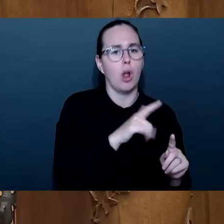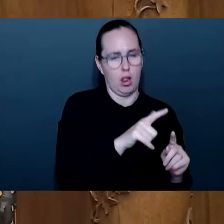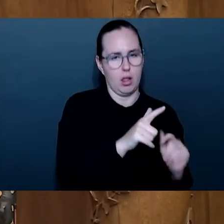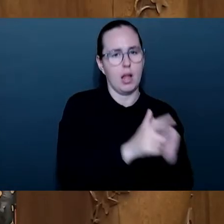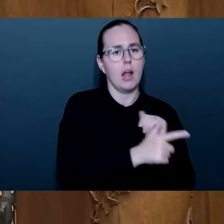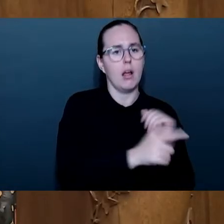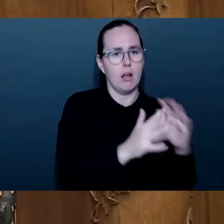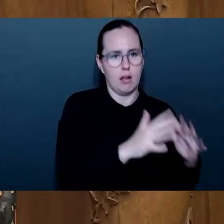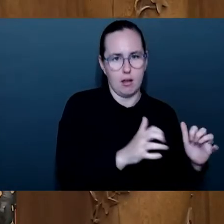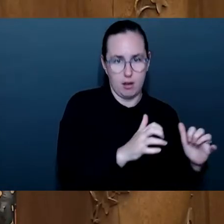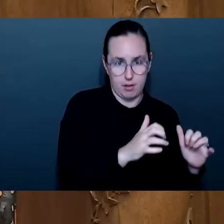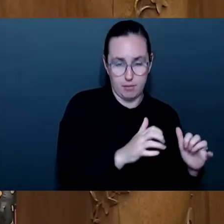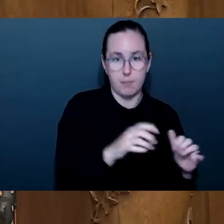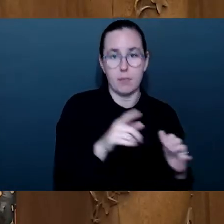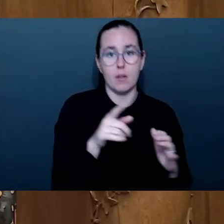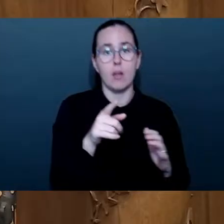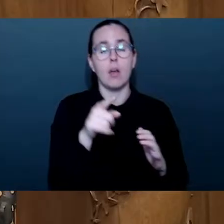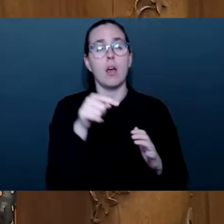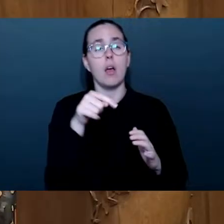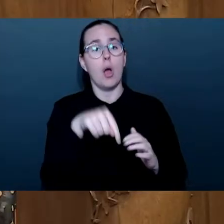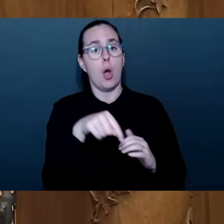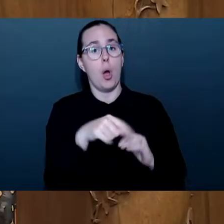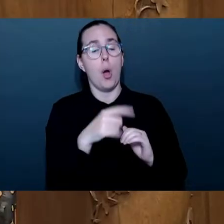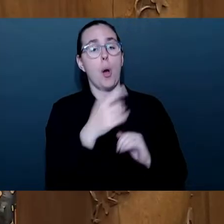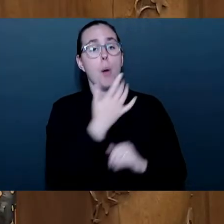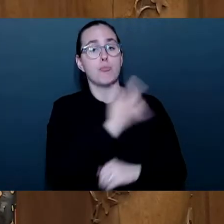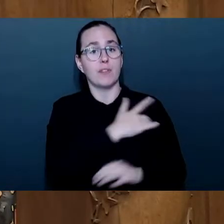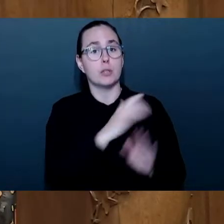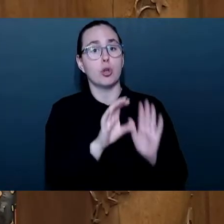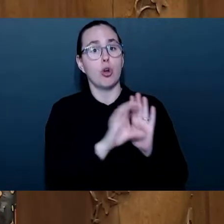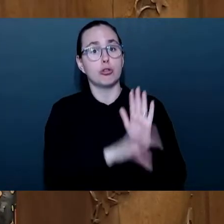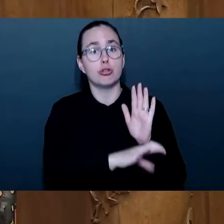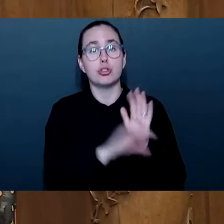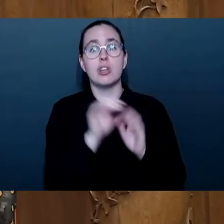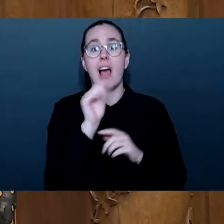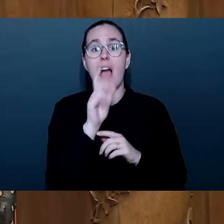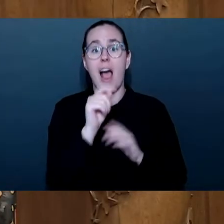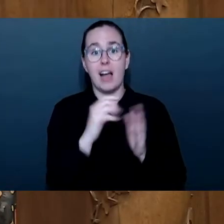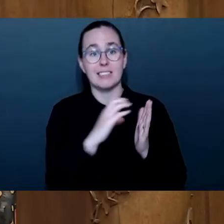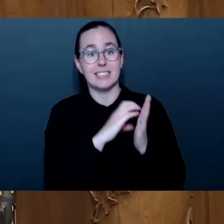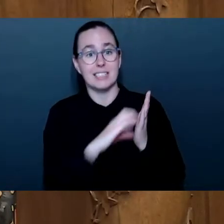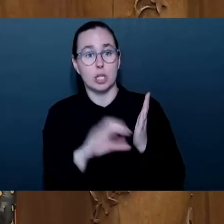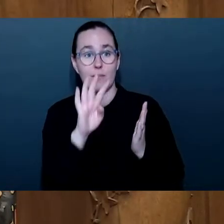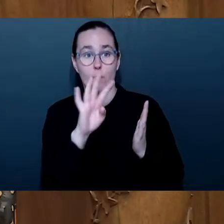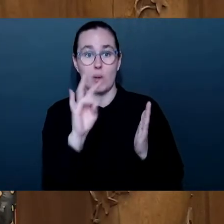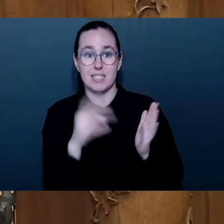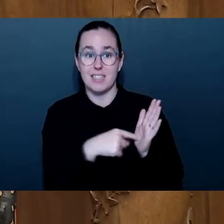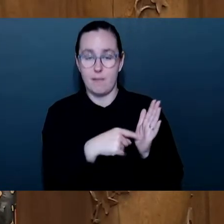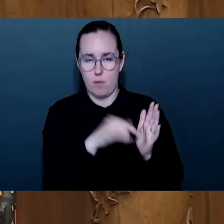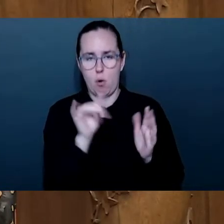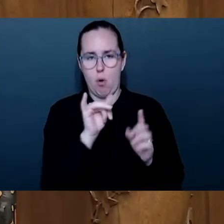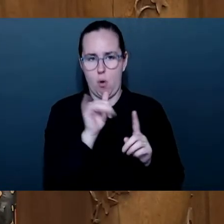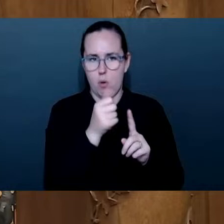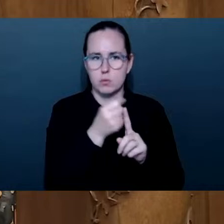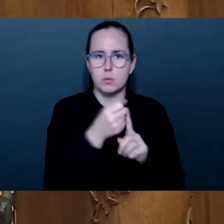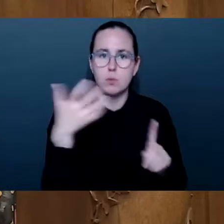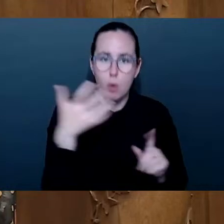Constitution Act. The Chair is aware that members often ask what constitutes a money